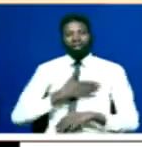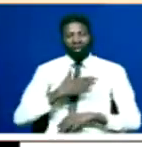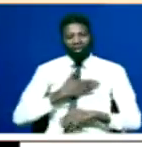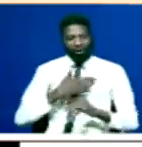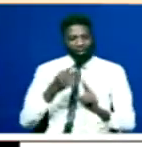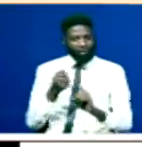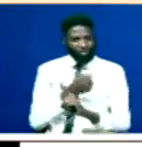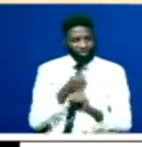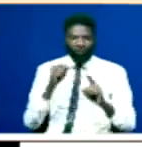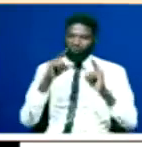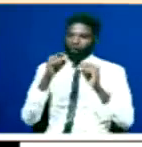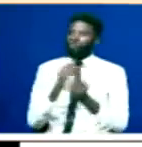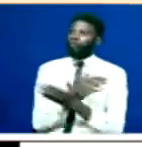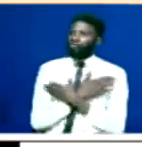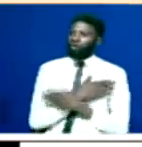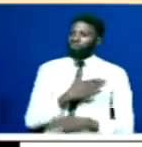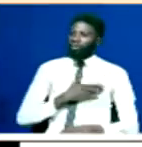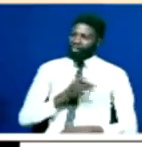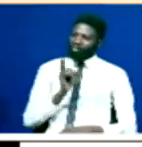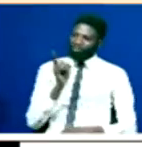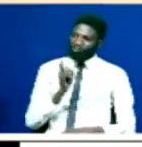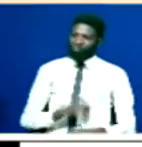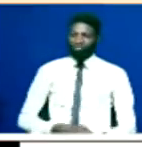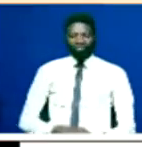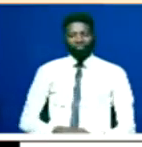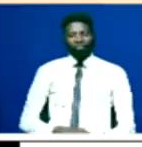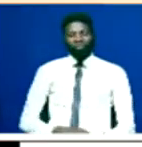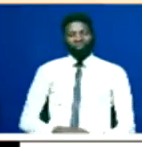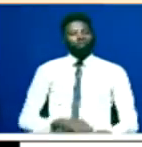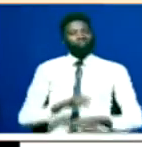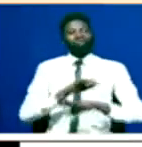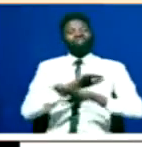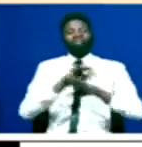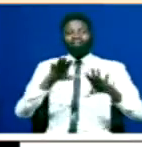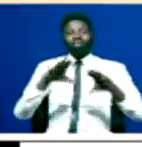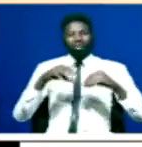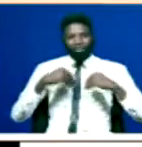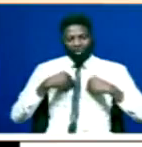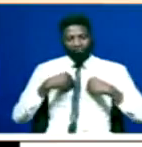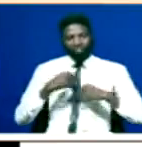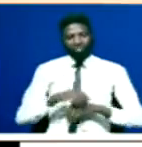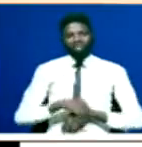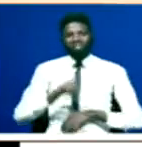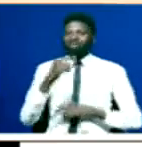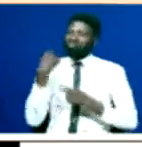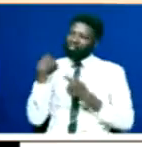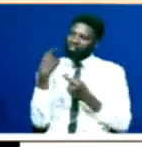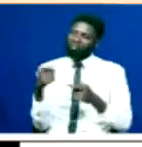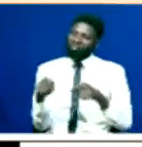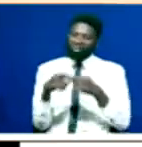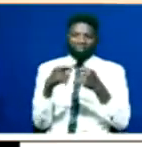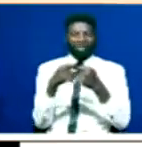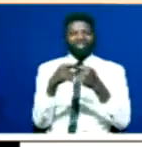my good friend we will not allow you you have terrorized the people of